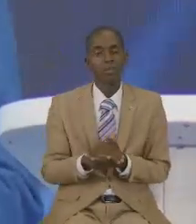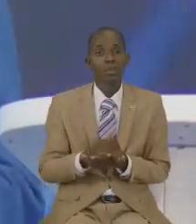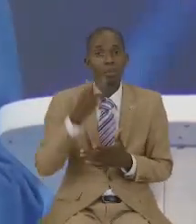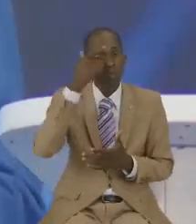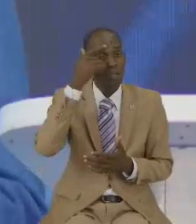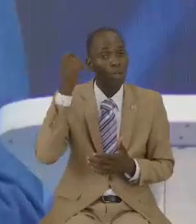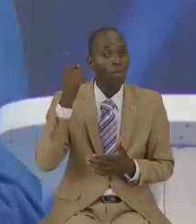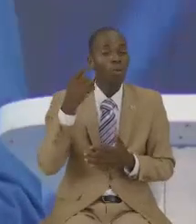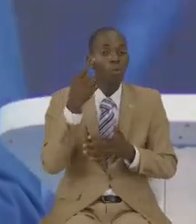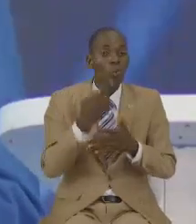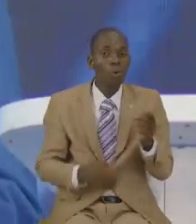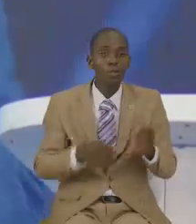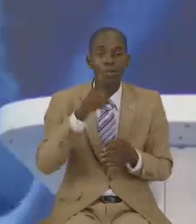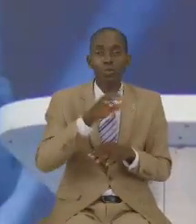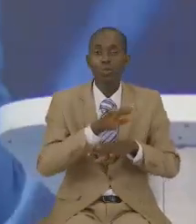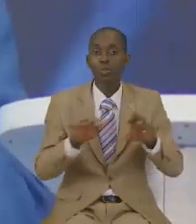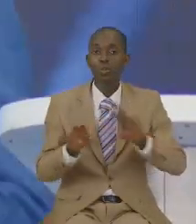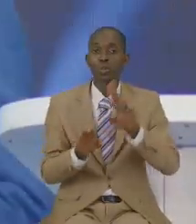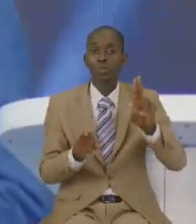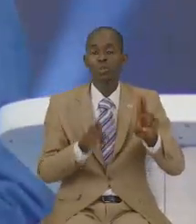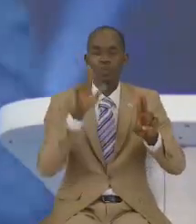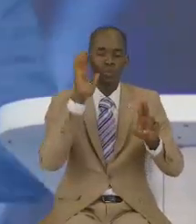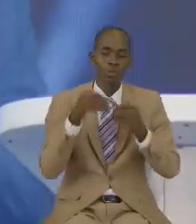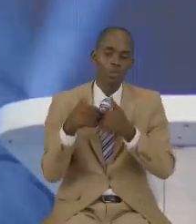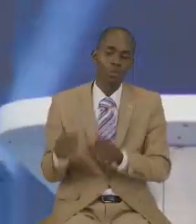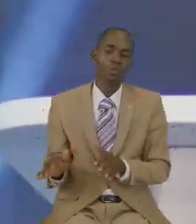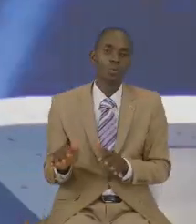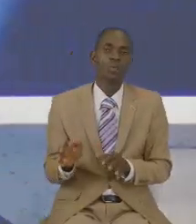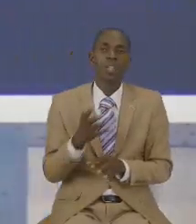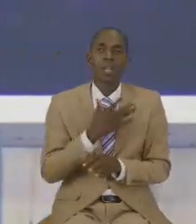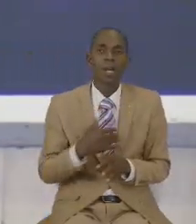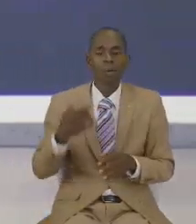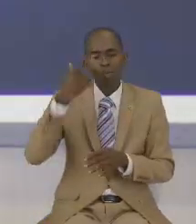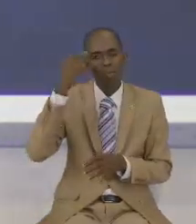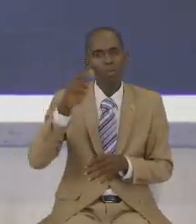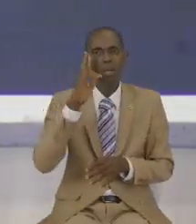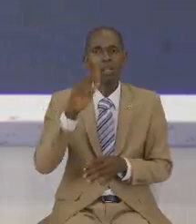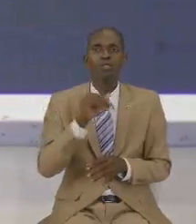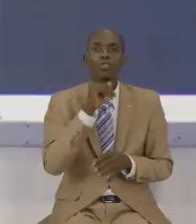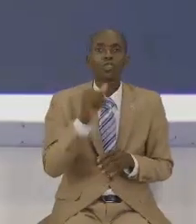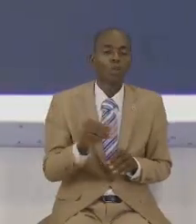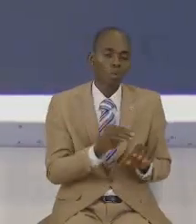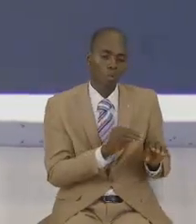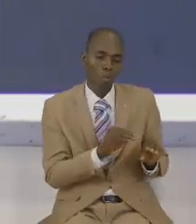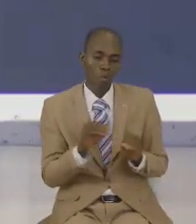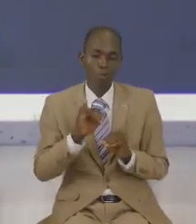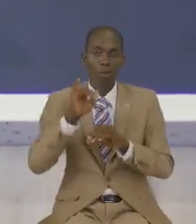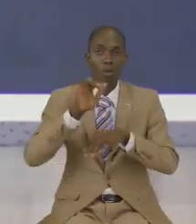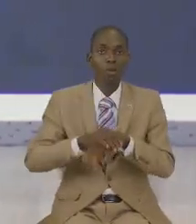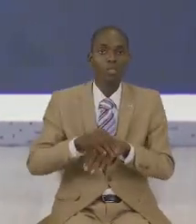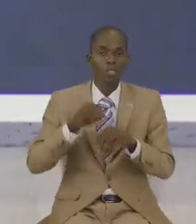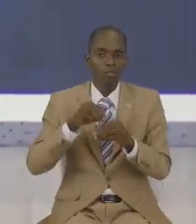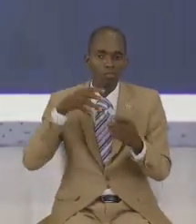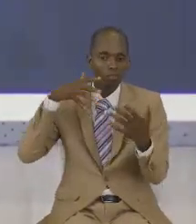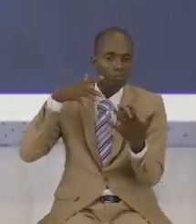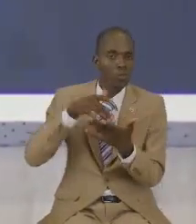what you don't use, you lose. And because you are not moving on in studies, you're